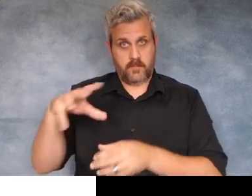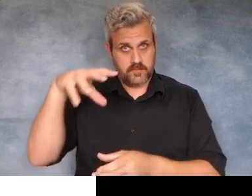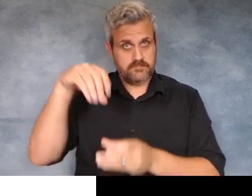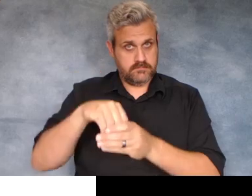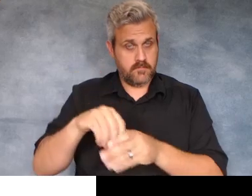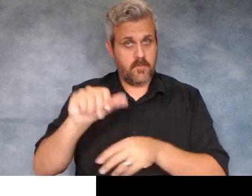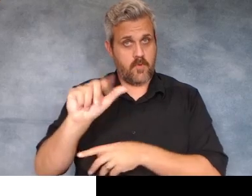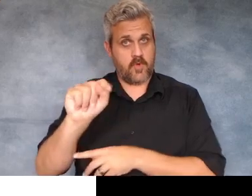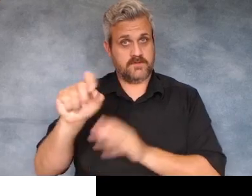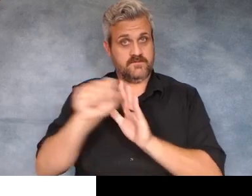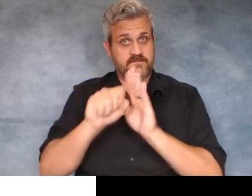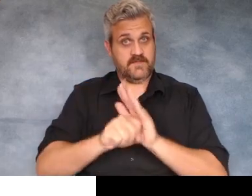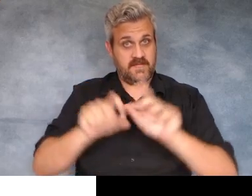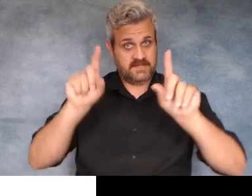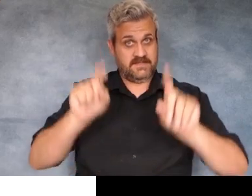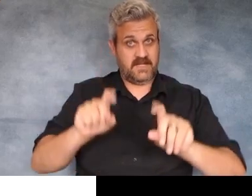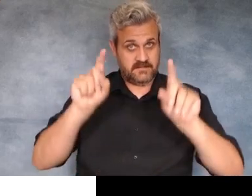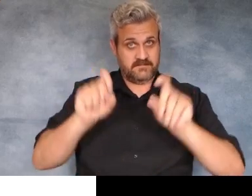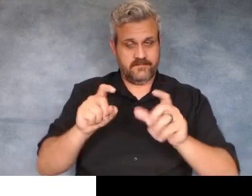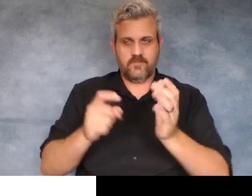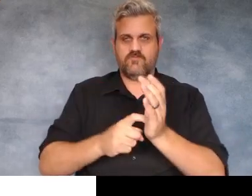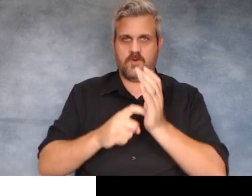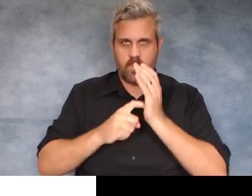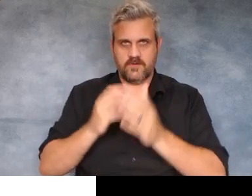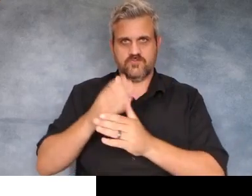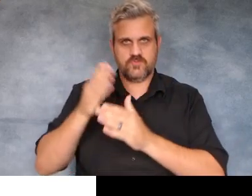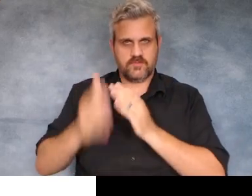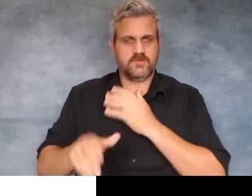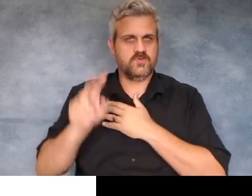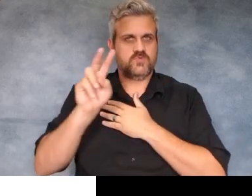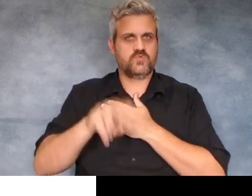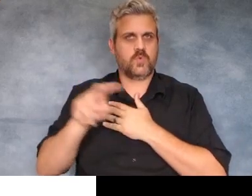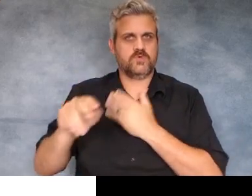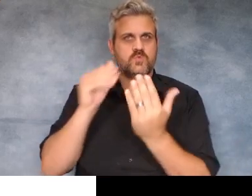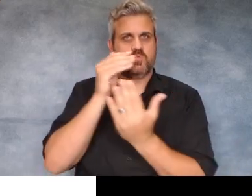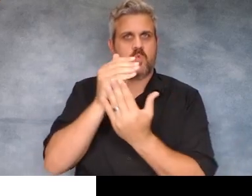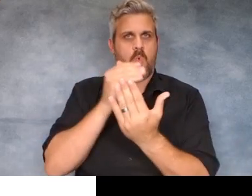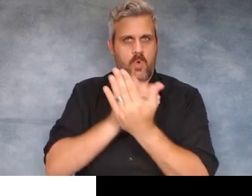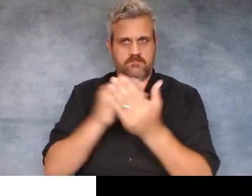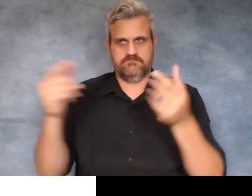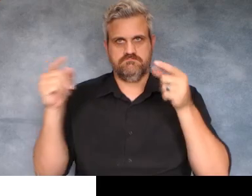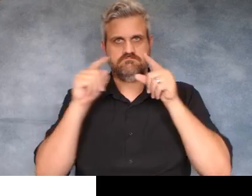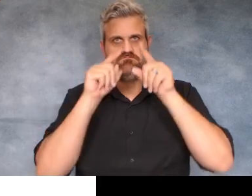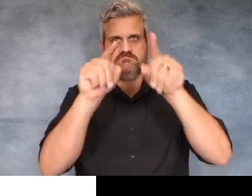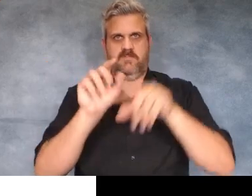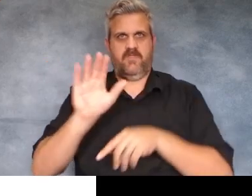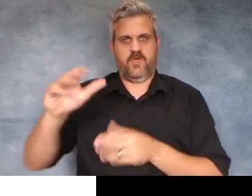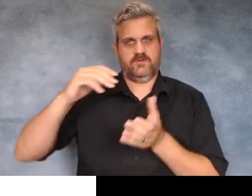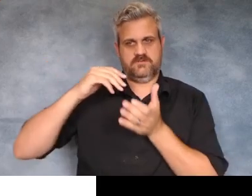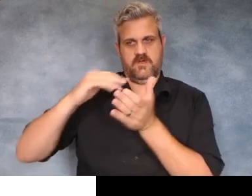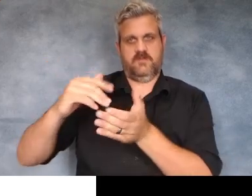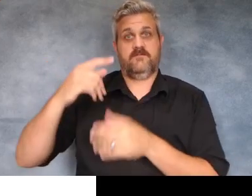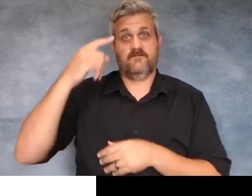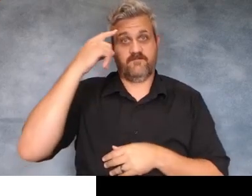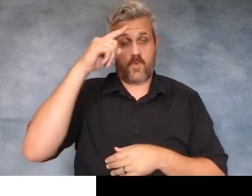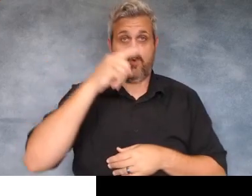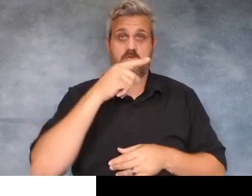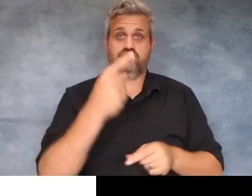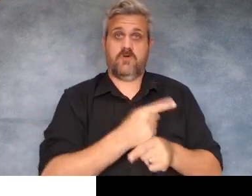state assessment and be required to complete 22 courses aligned to the course of study for a regular high school